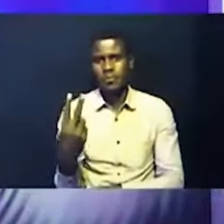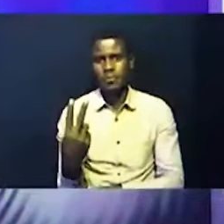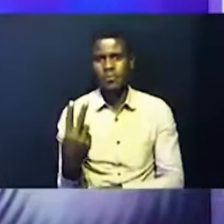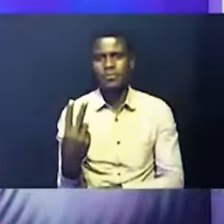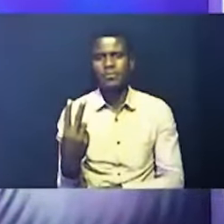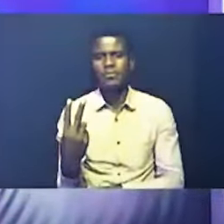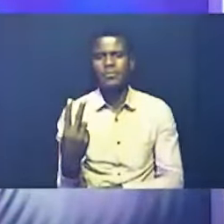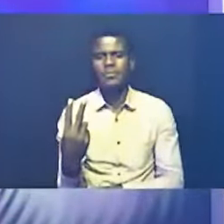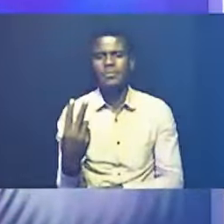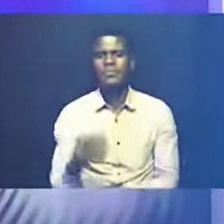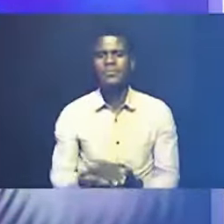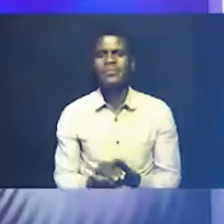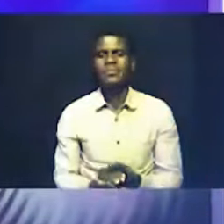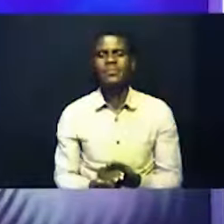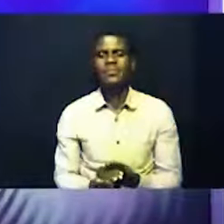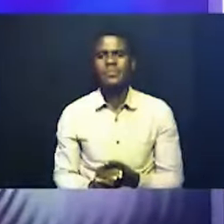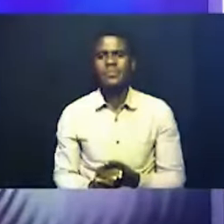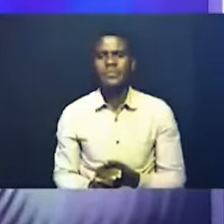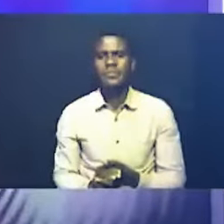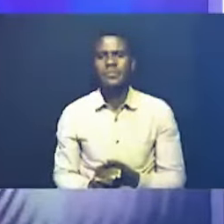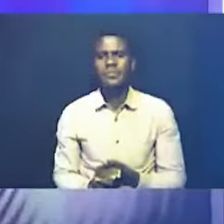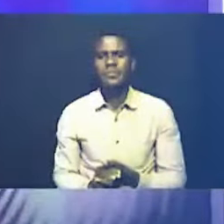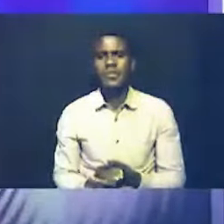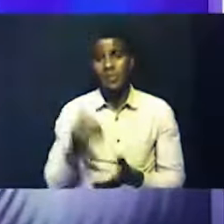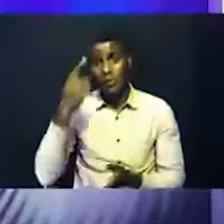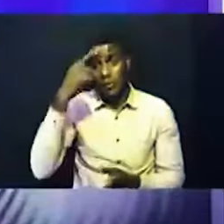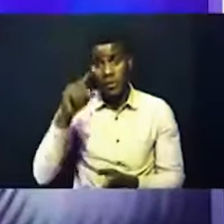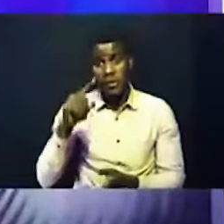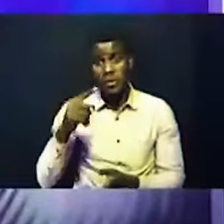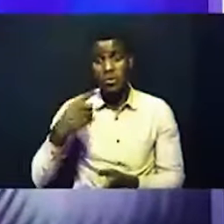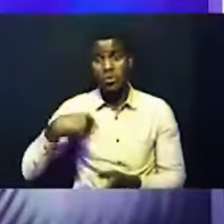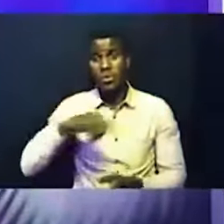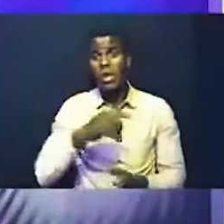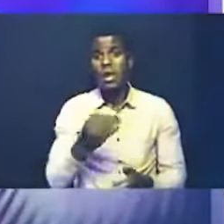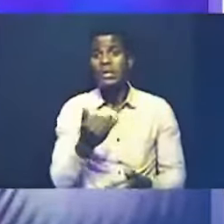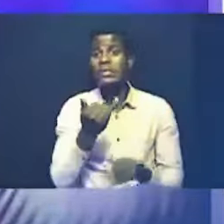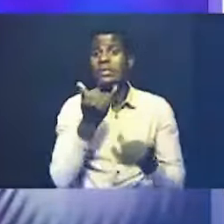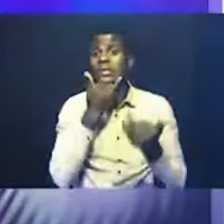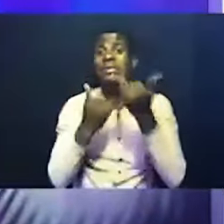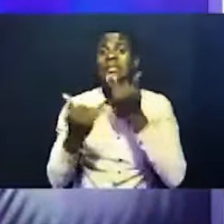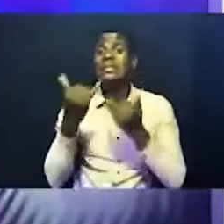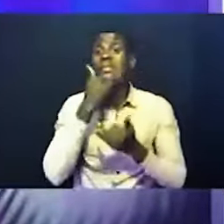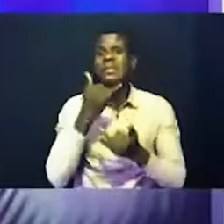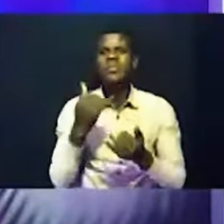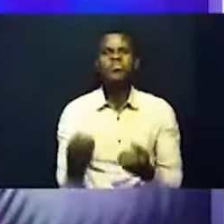59 for our offenses are many in your sight